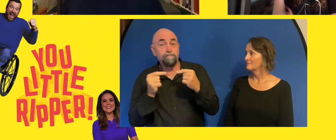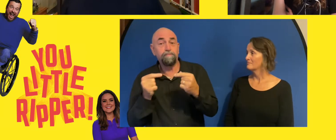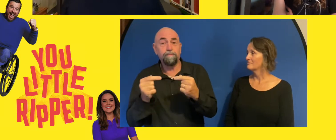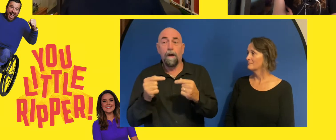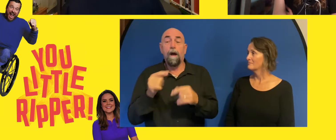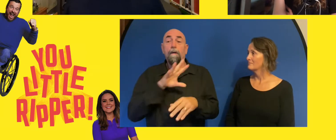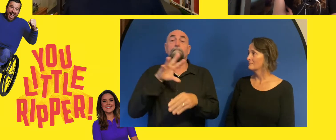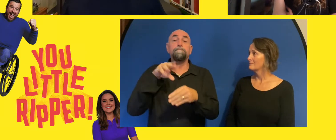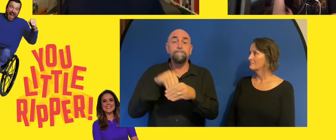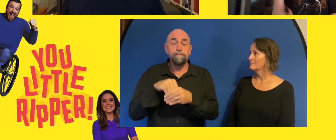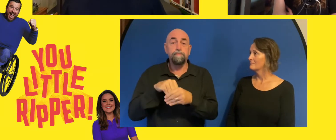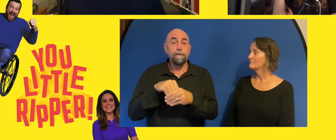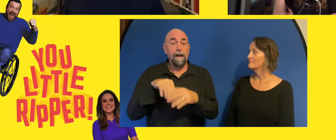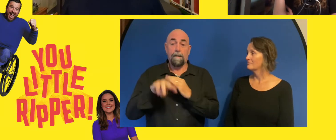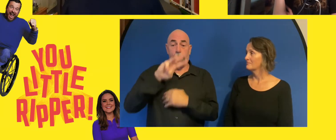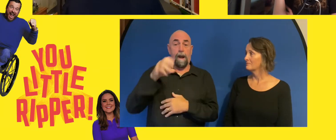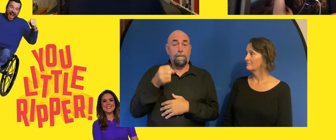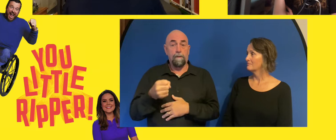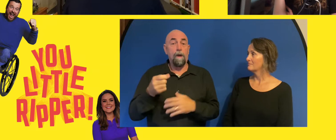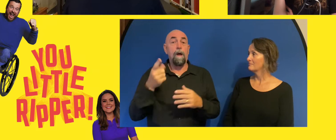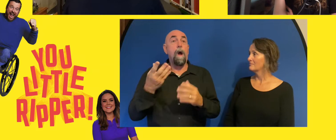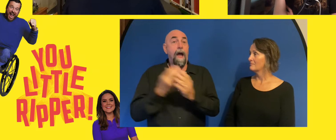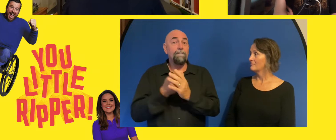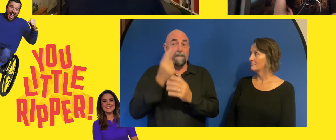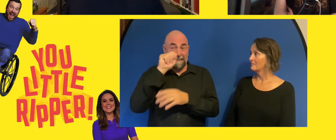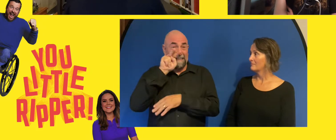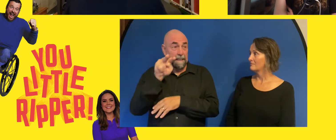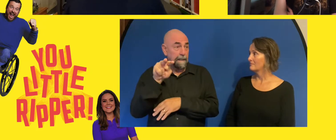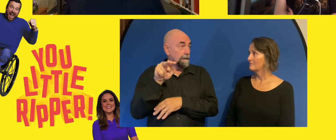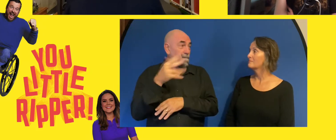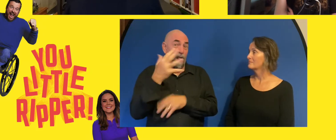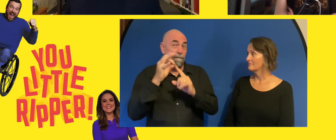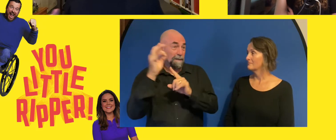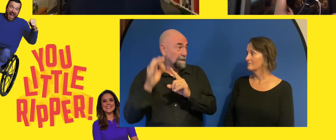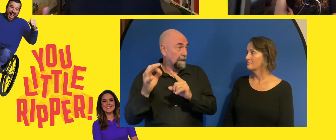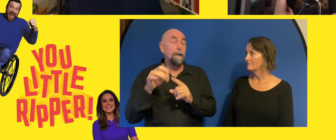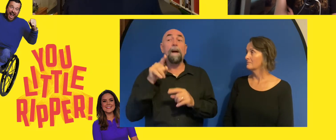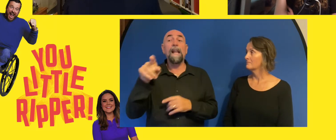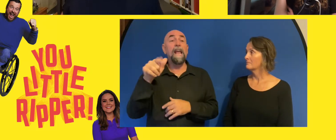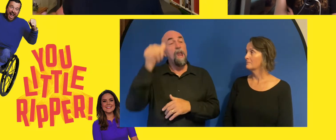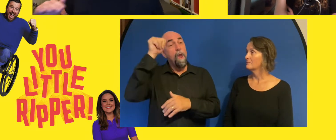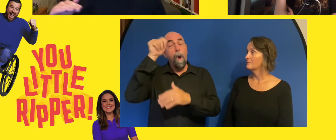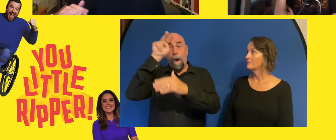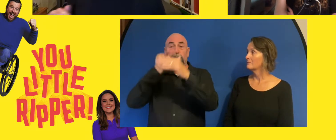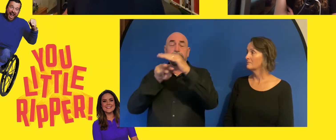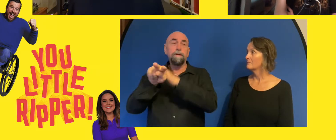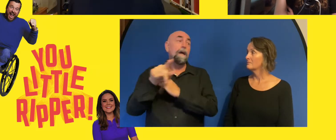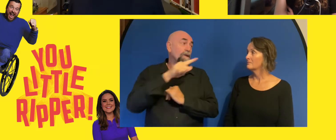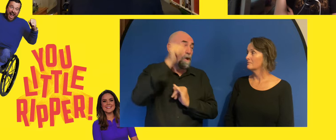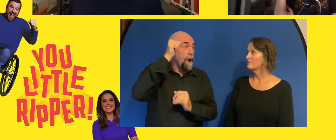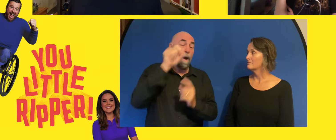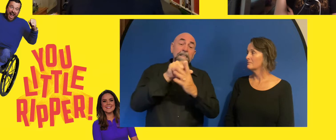one of the last Paralympics he will partake with vision. So his prediction is that a lot of people have disability that remains